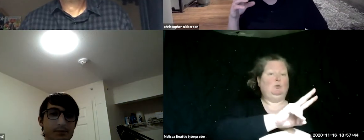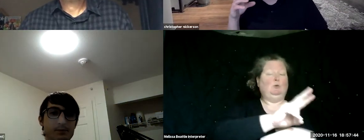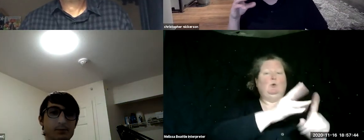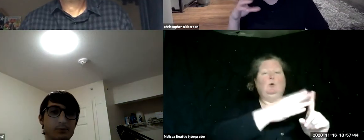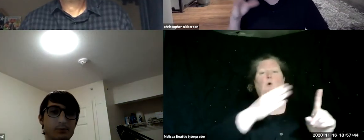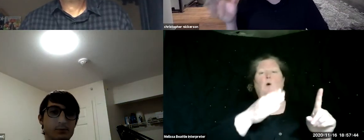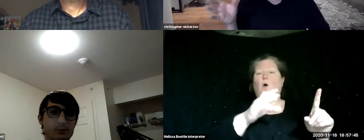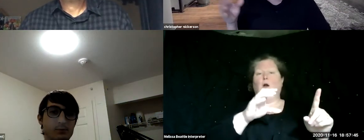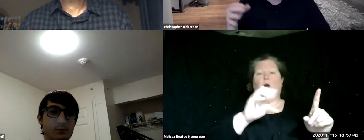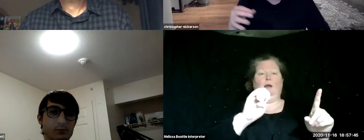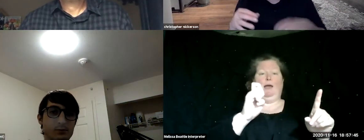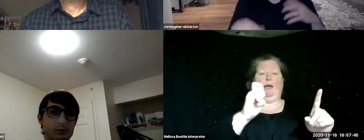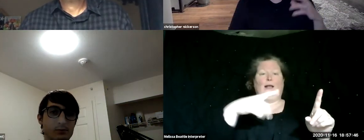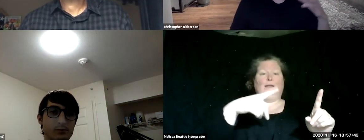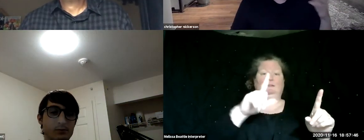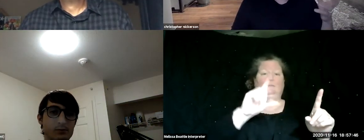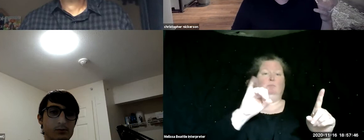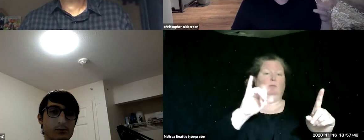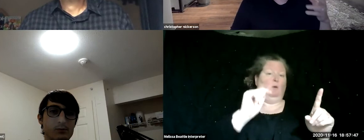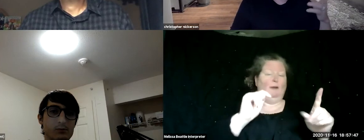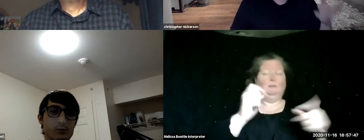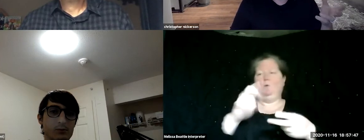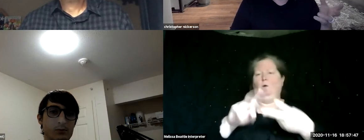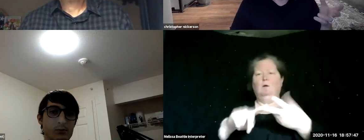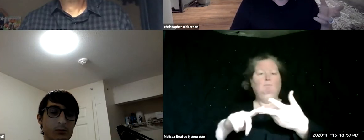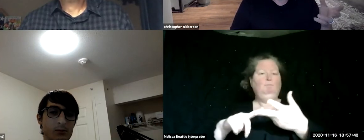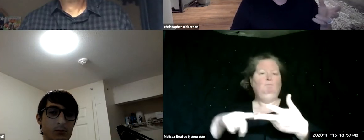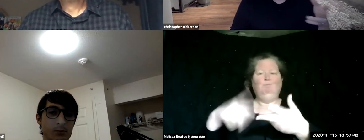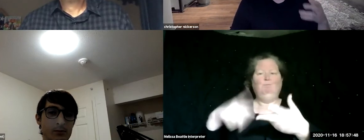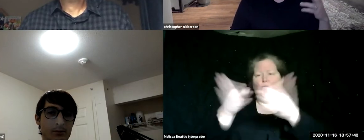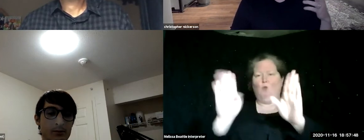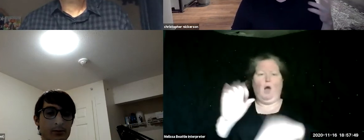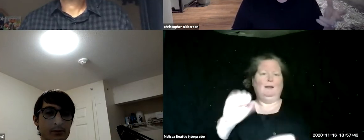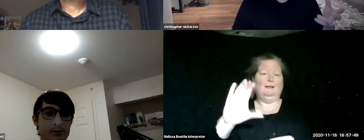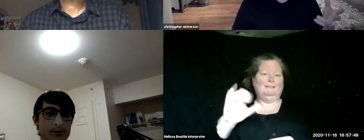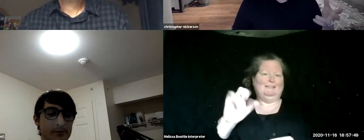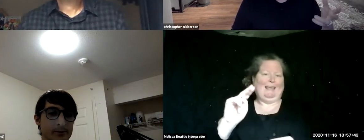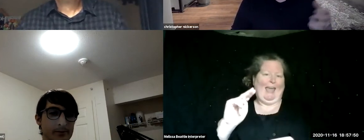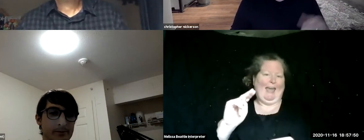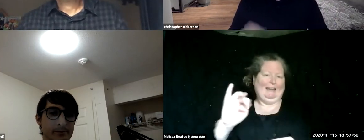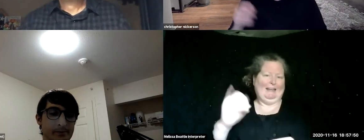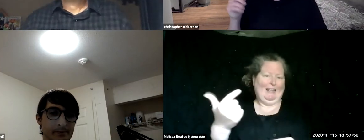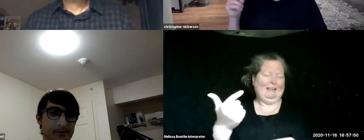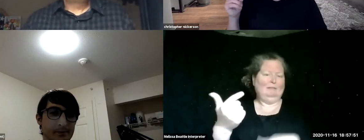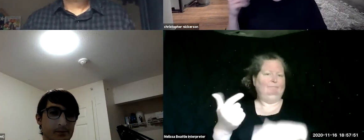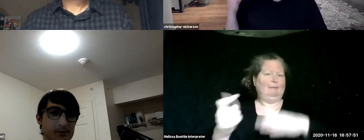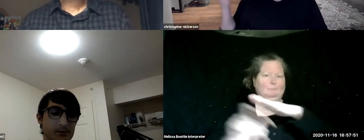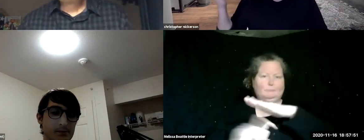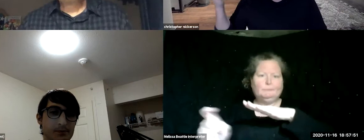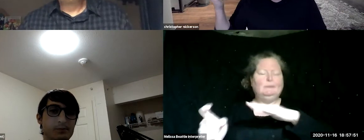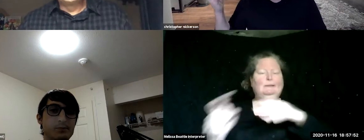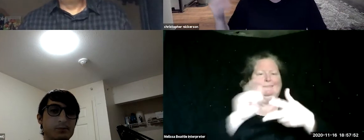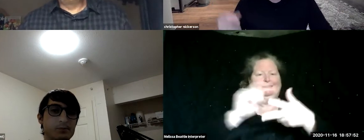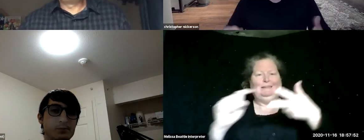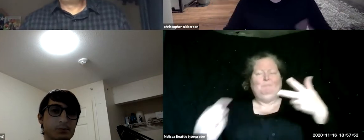going to be like doing broad scanning or something that's going to automate kind of a repetitive pen testing task or a cybersecurity task, or, you know, do